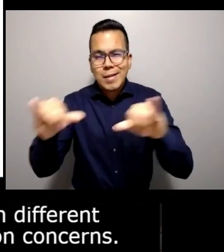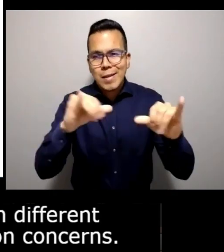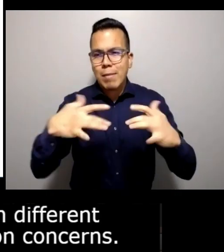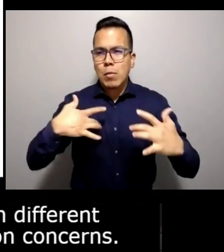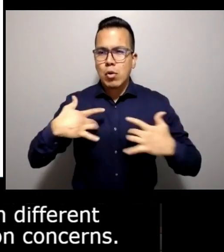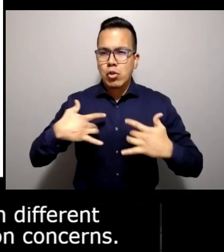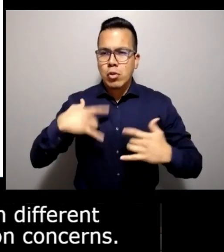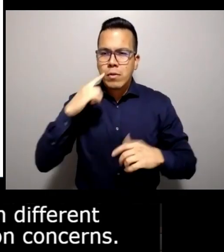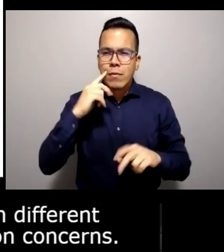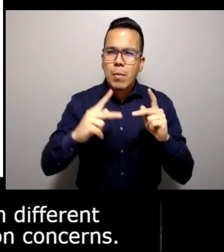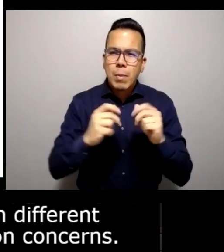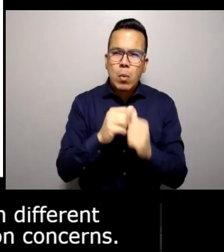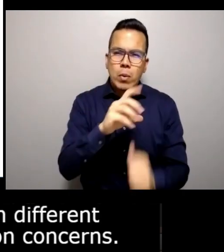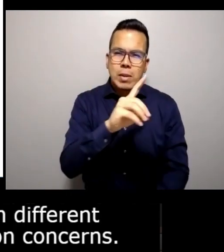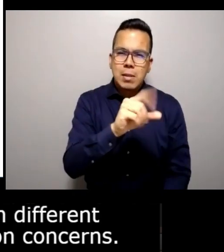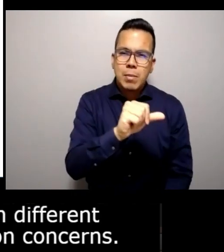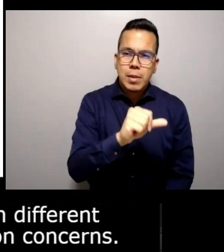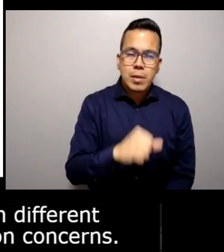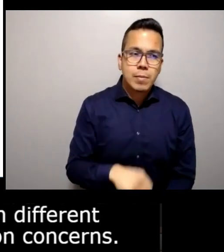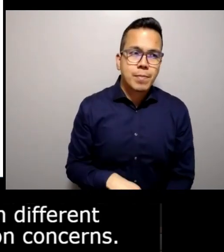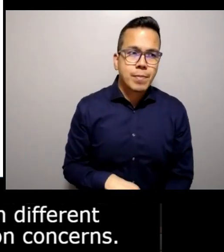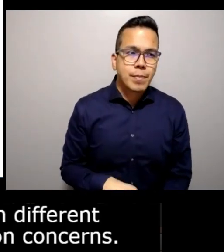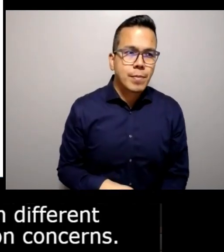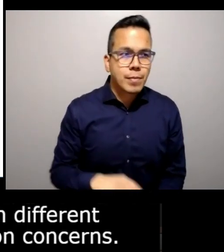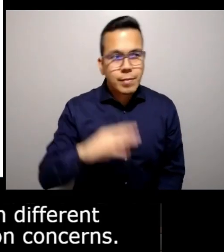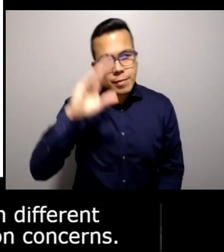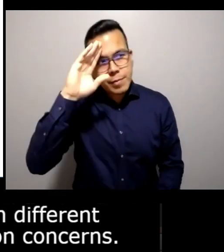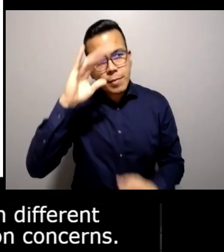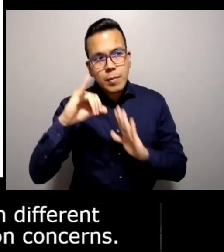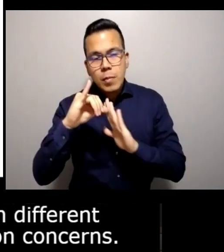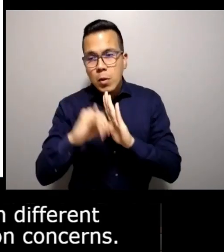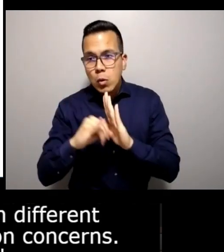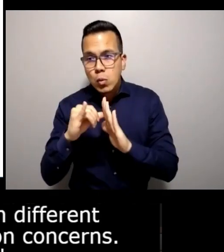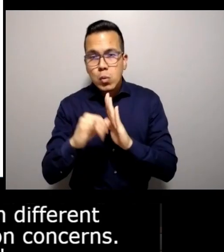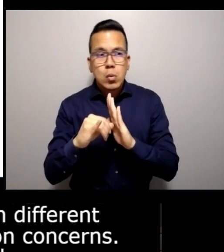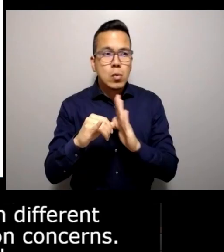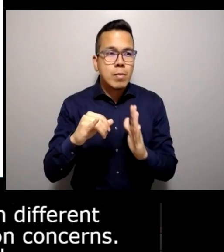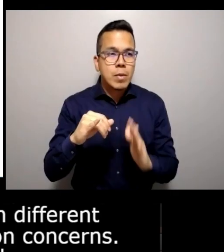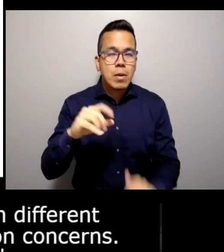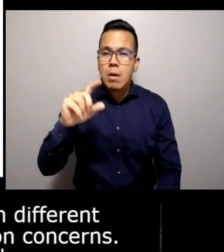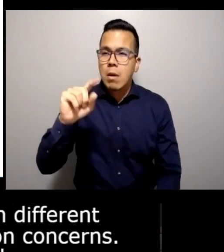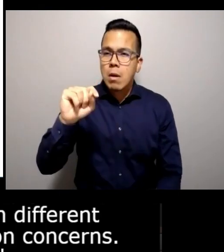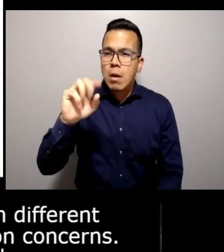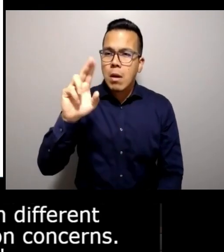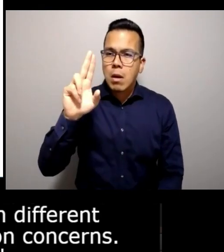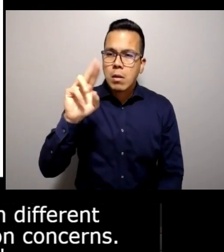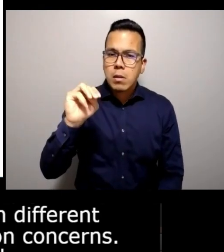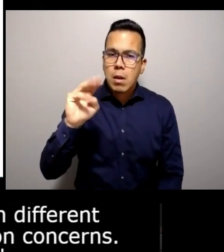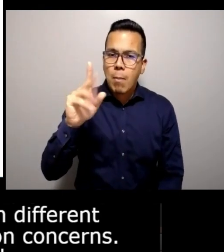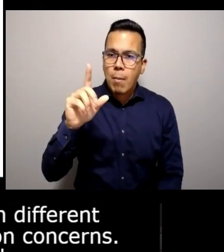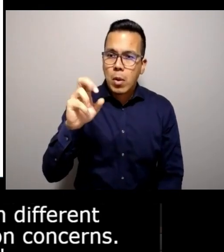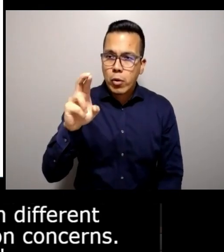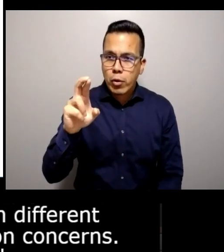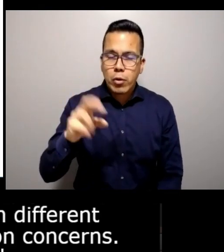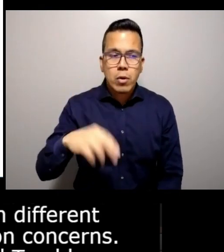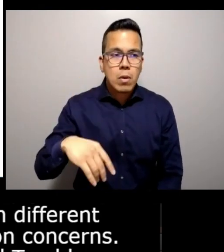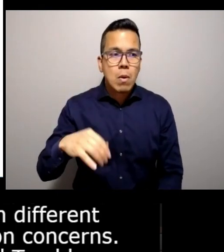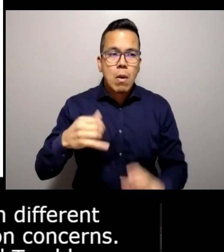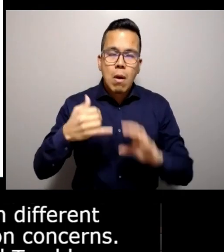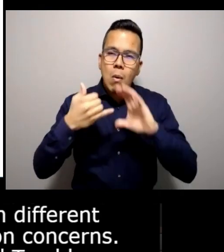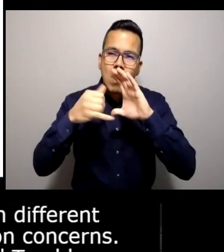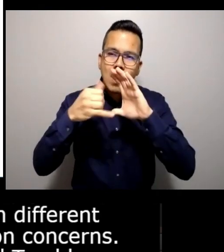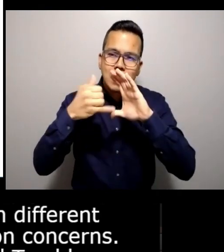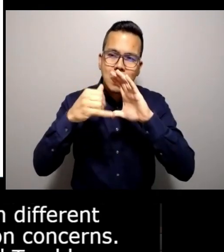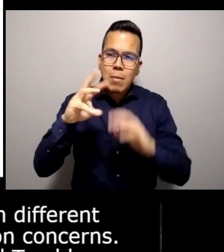and Instagram and Tumblr and WhatsApp and LinkedIn are among the